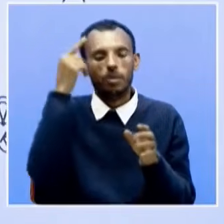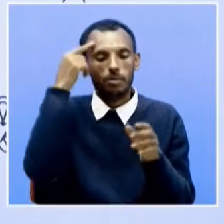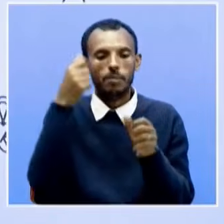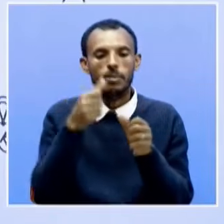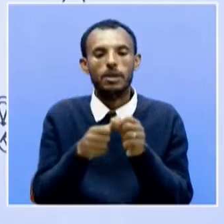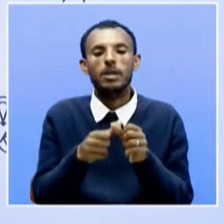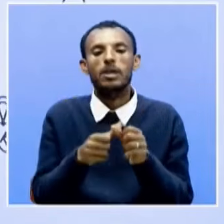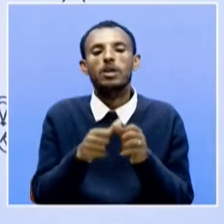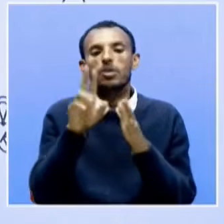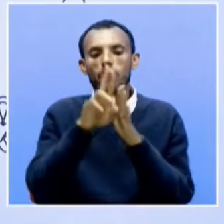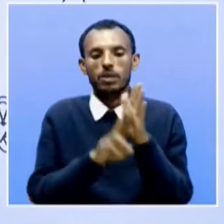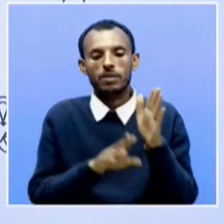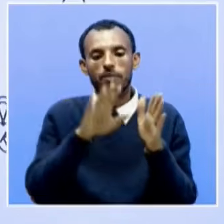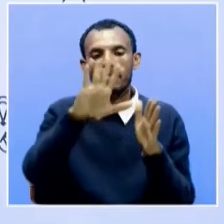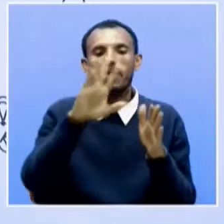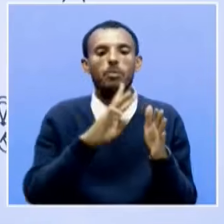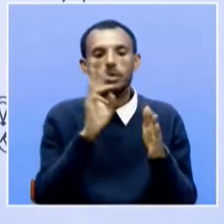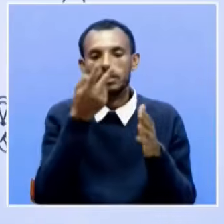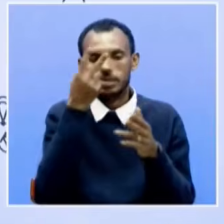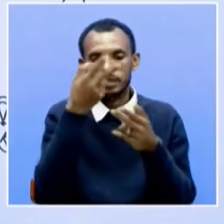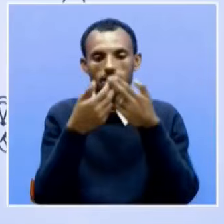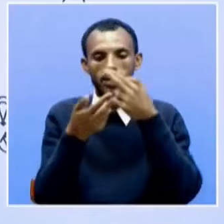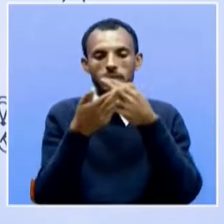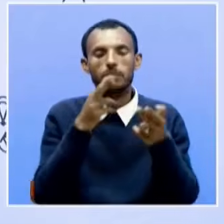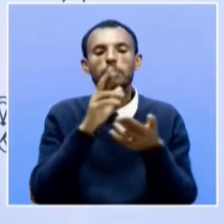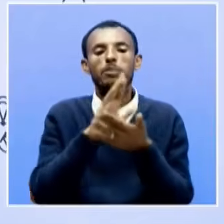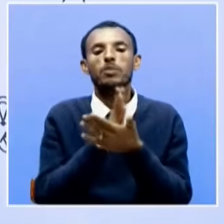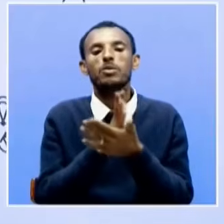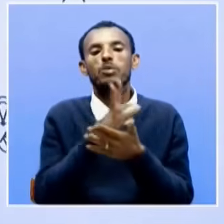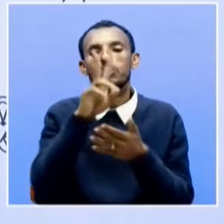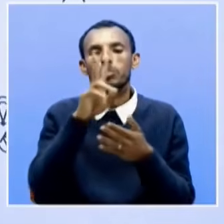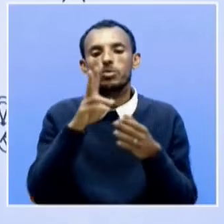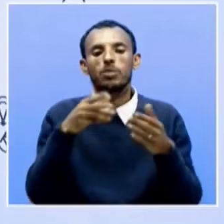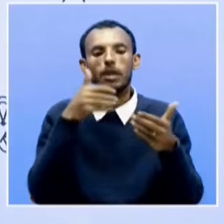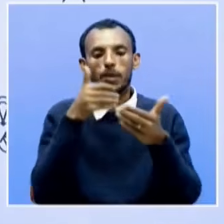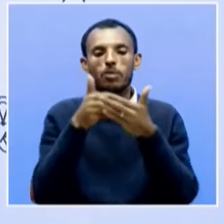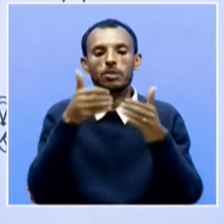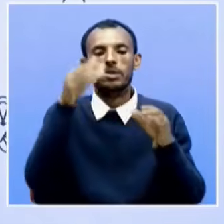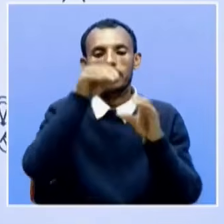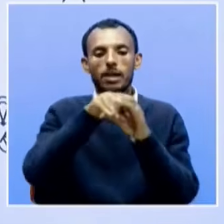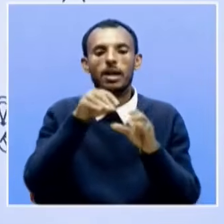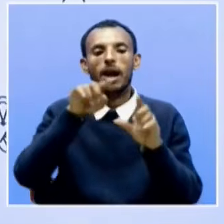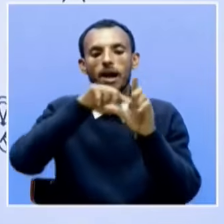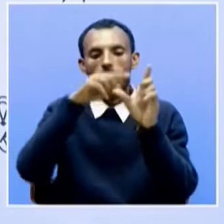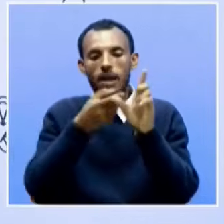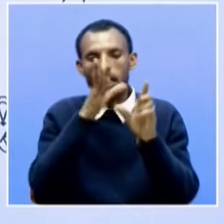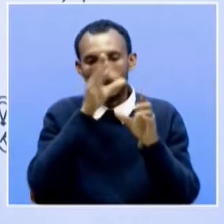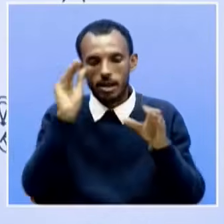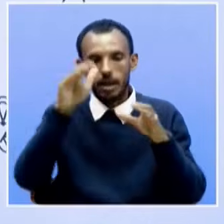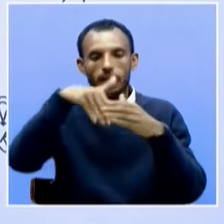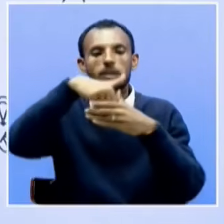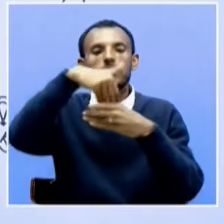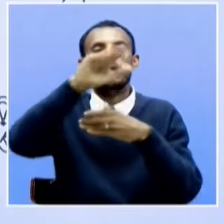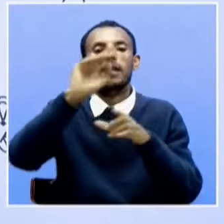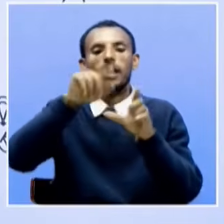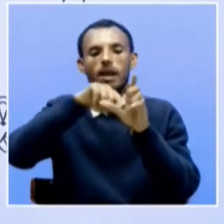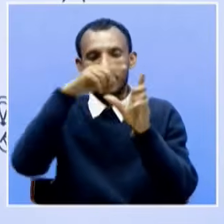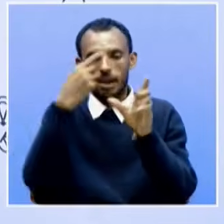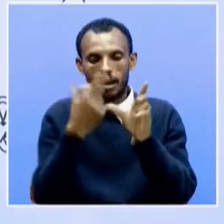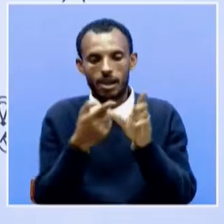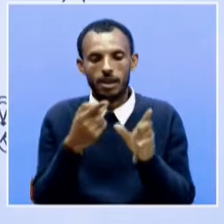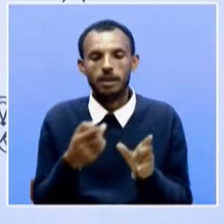Unit 5, we have seen the relationship between two remote interior angles and the exterior angles, right?